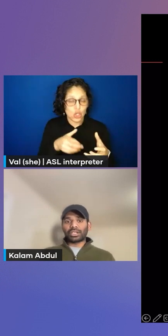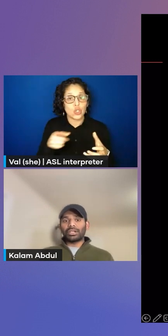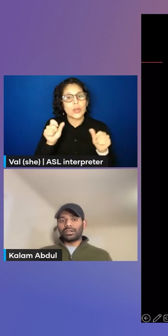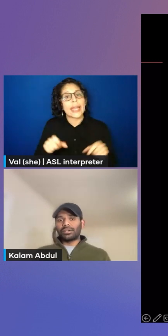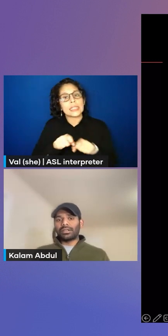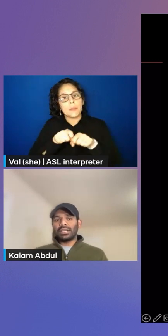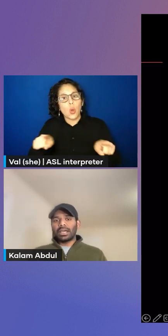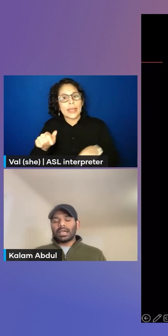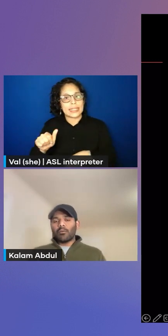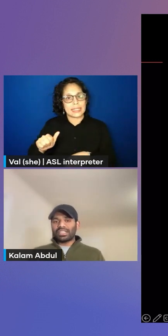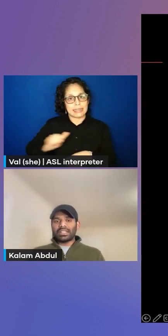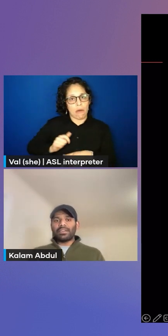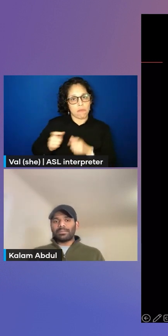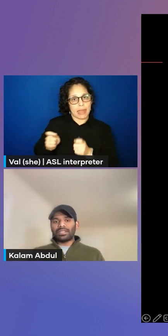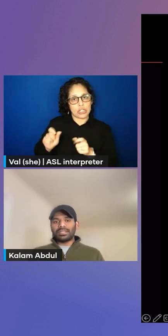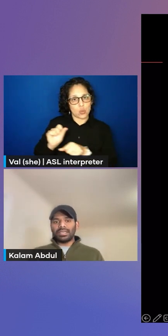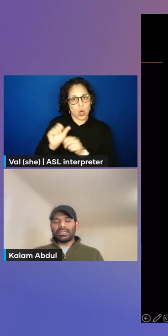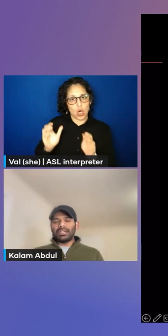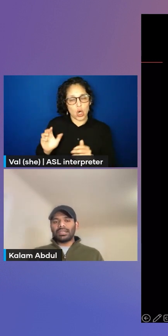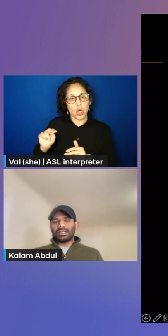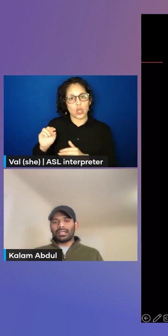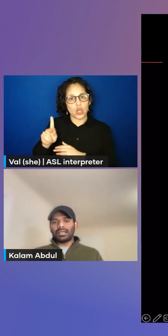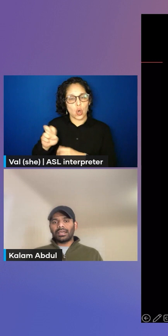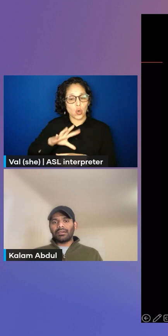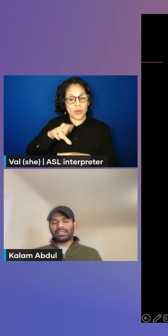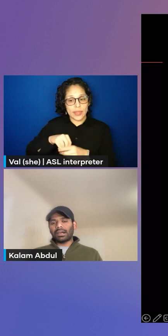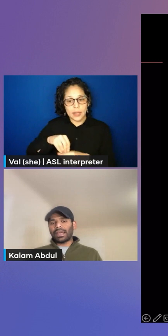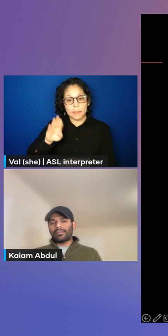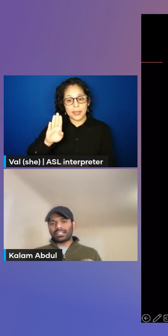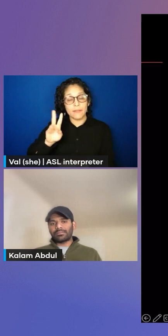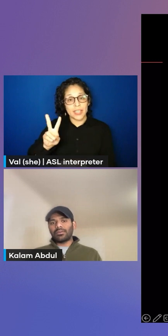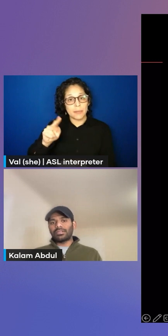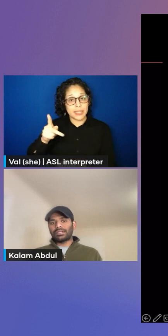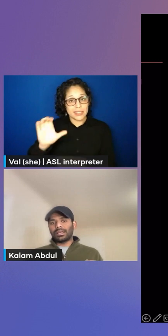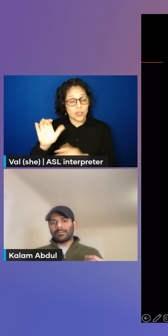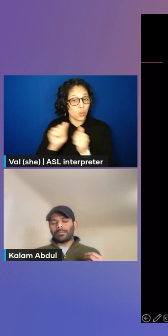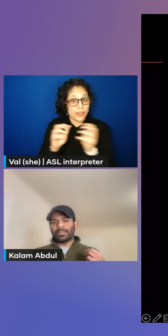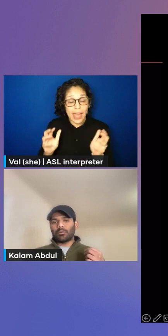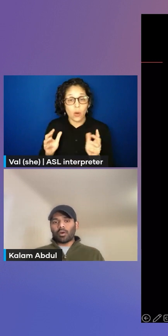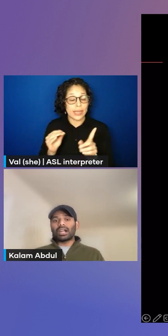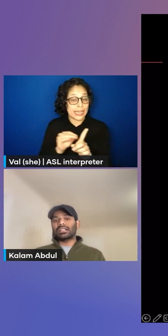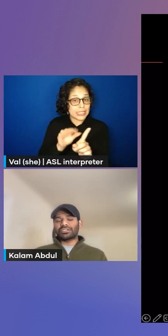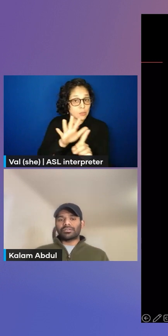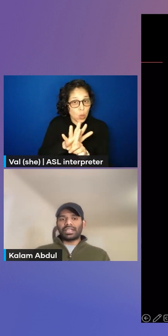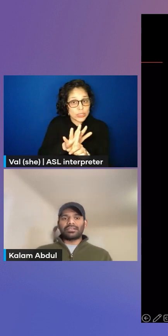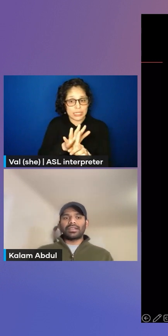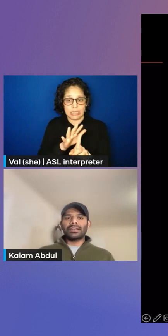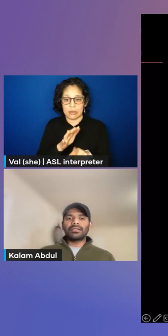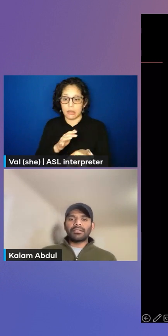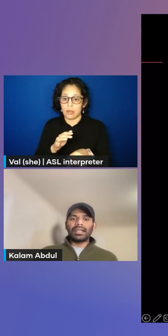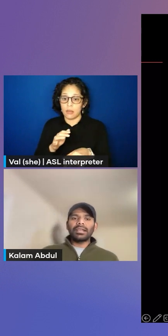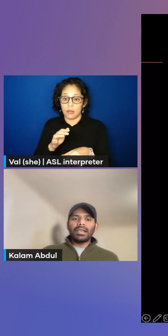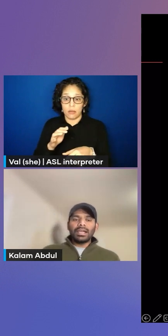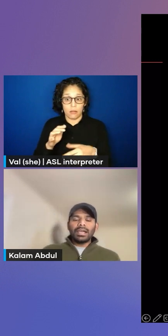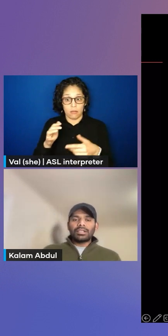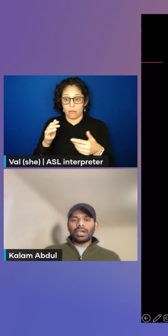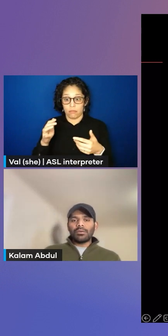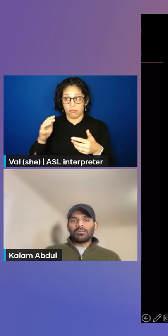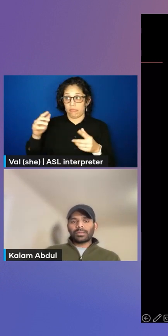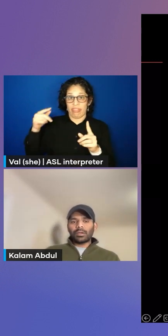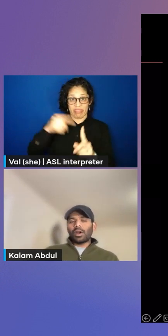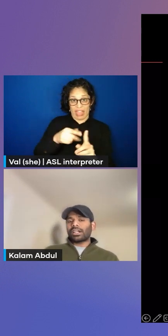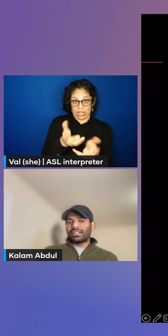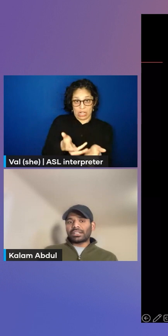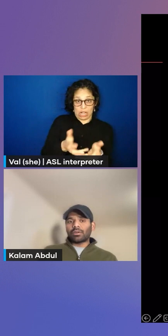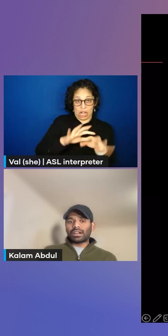self-managed worker node within a VPC without having to expose the vault cluster to the internet, right?